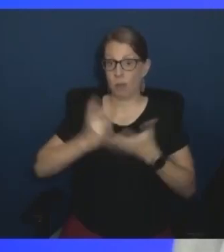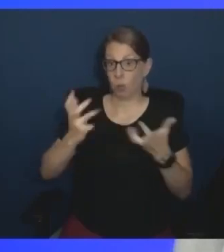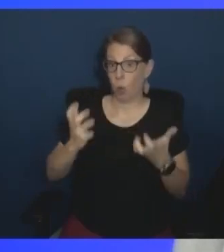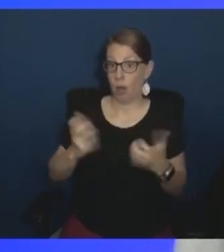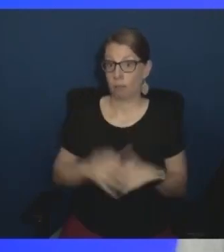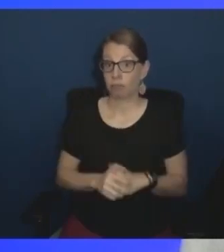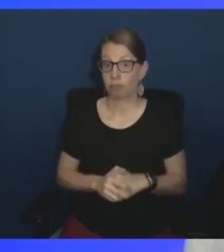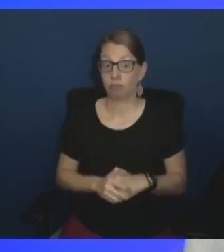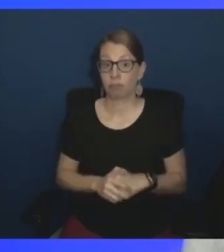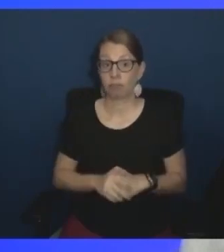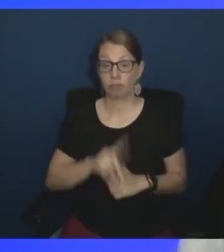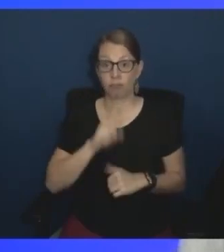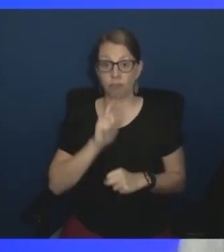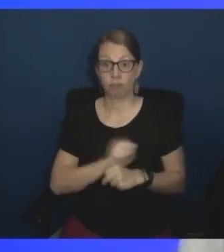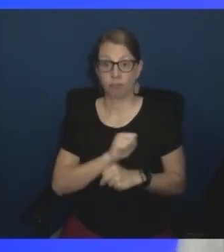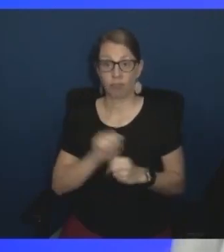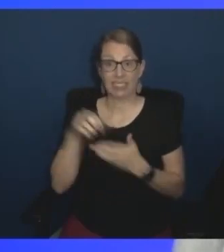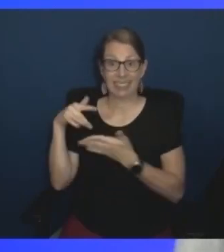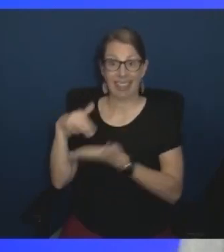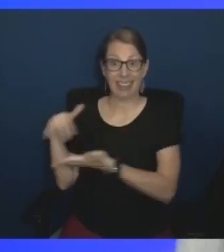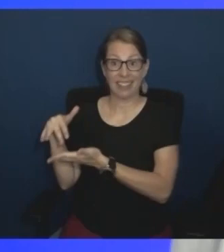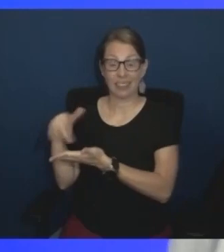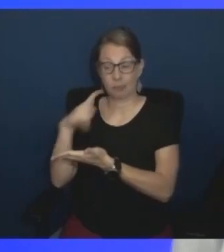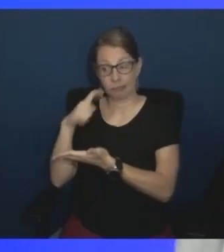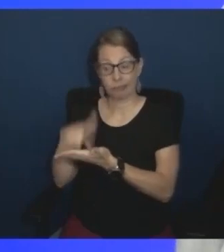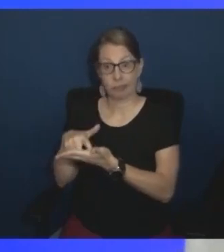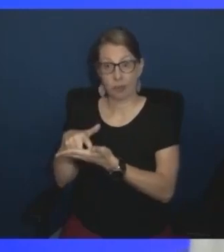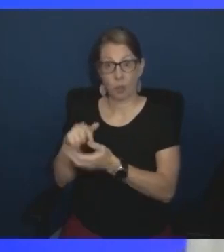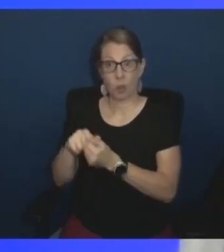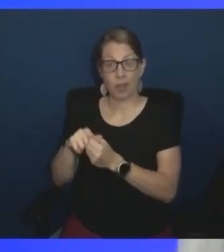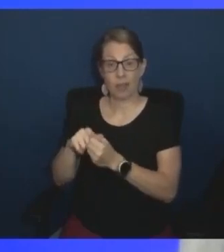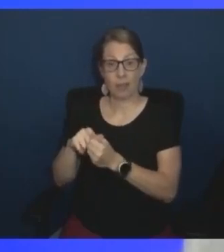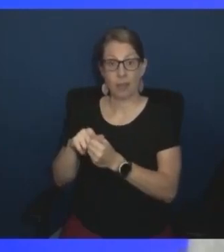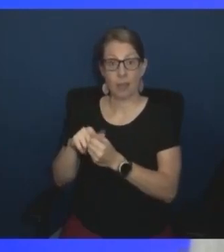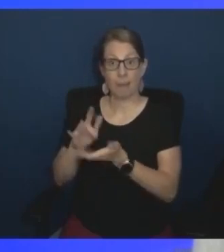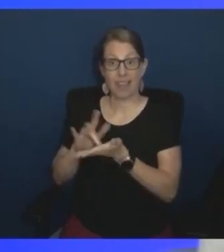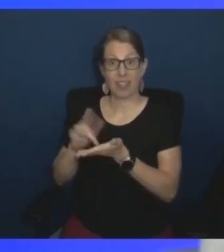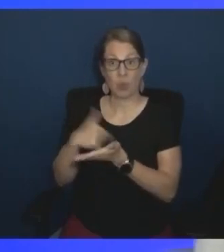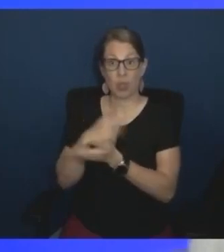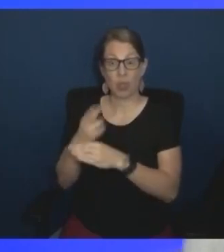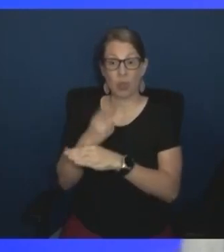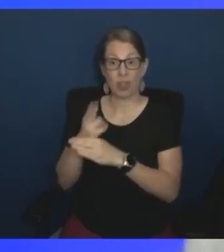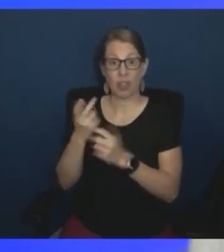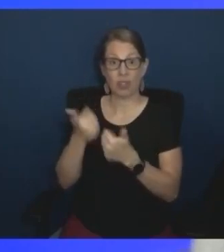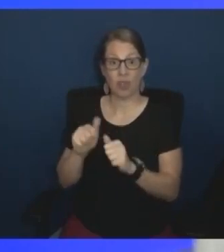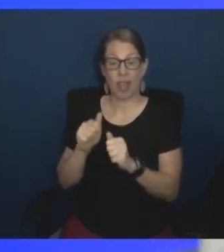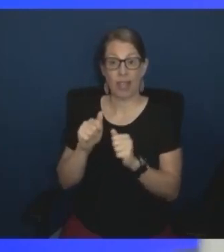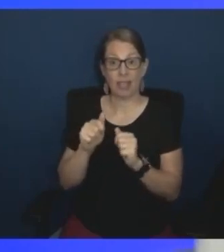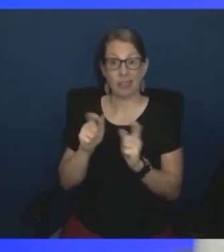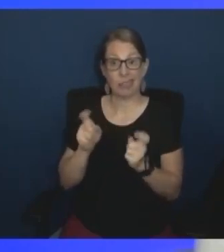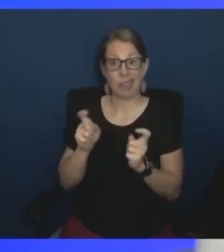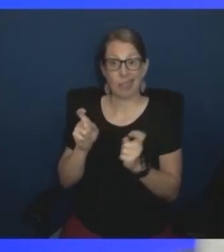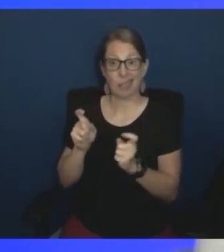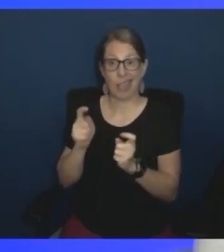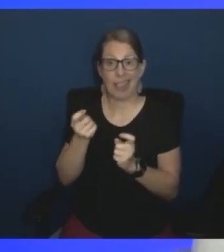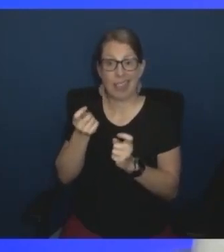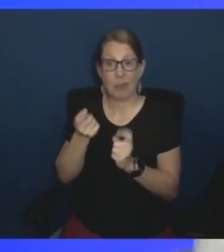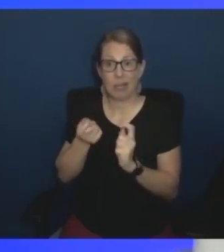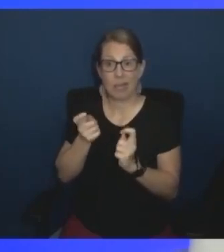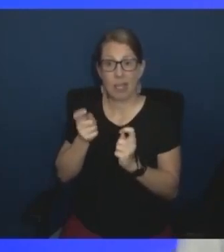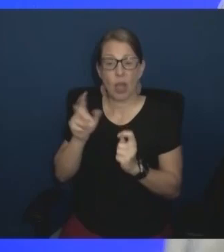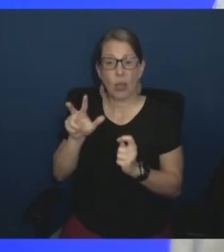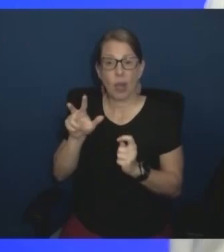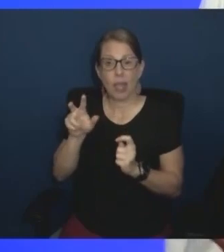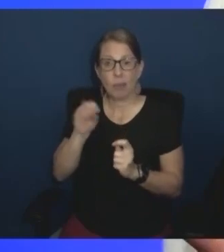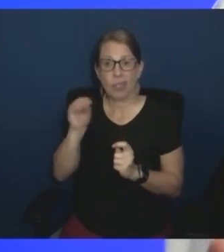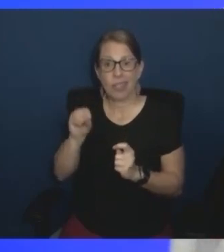seeing in a lot of these studies with the agents that we're using is we're trying to maybe move the needle by a few percentage points, right? 3%, 5%,